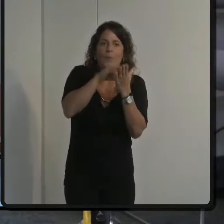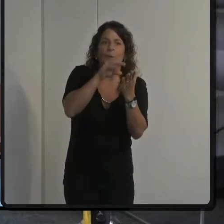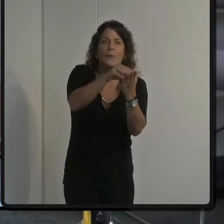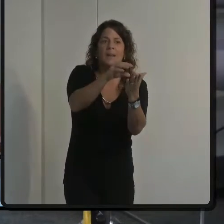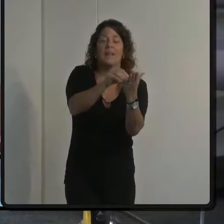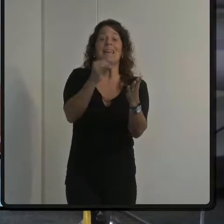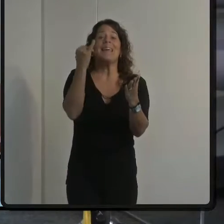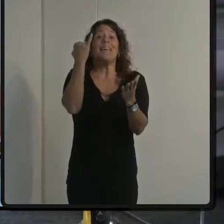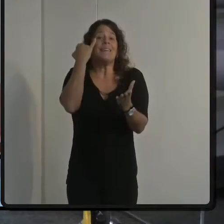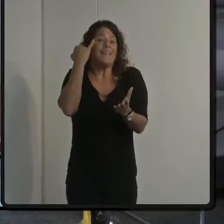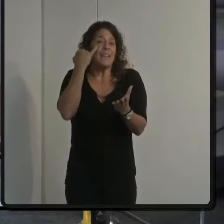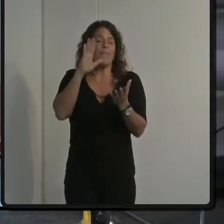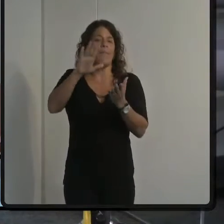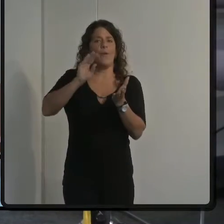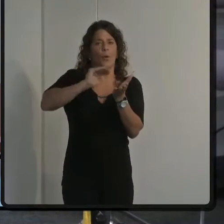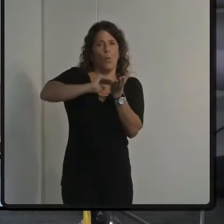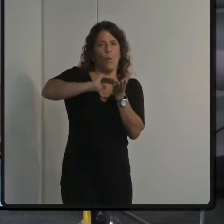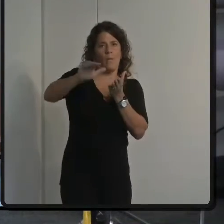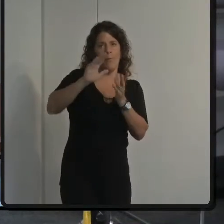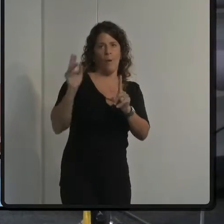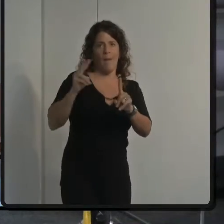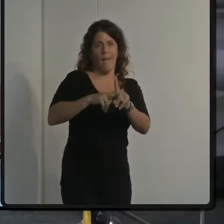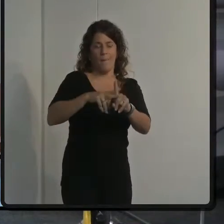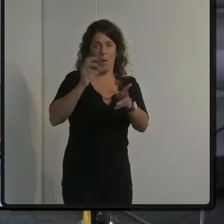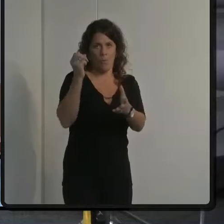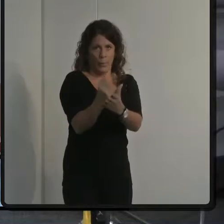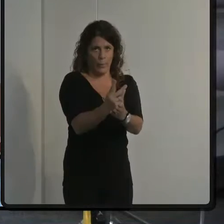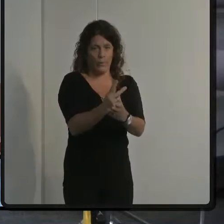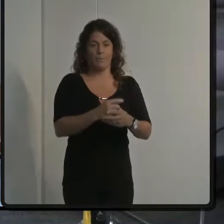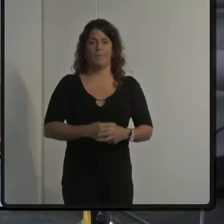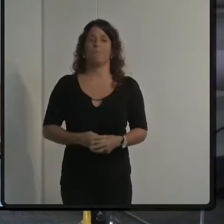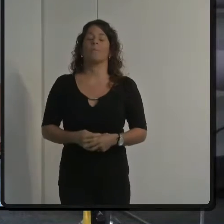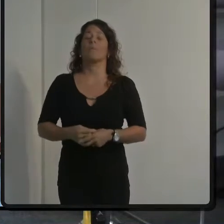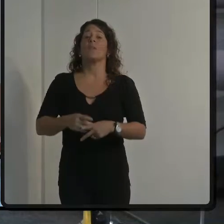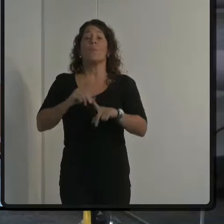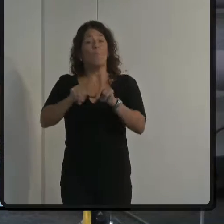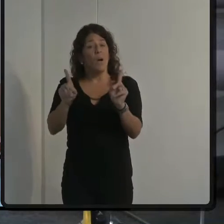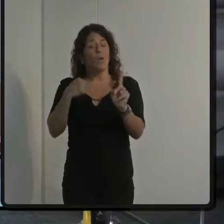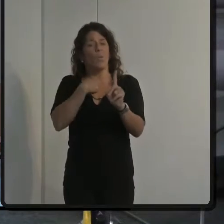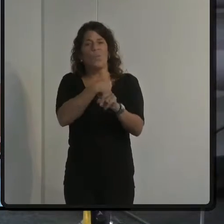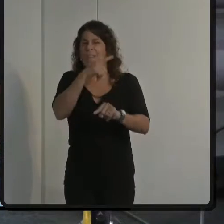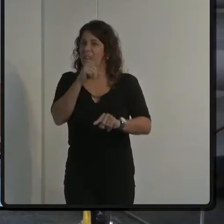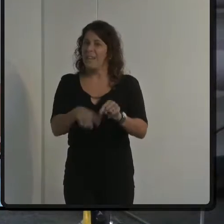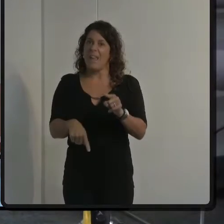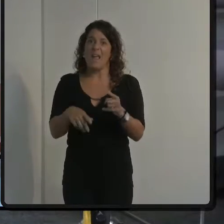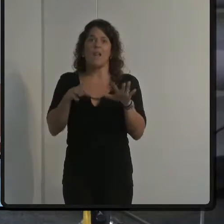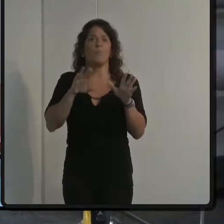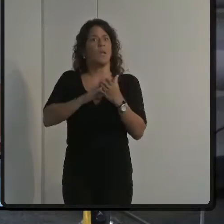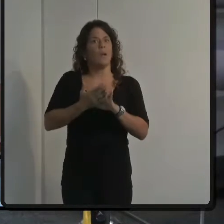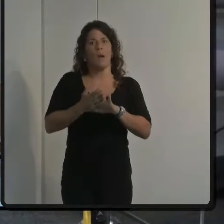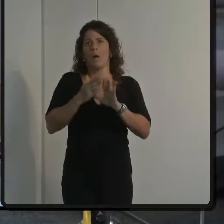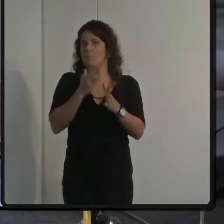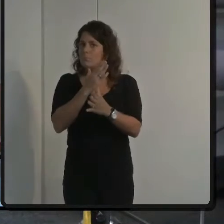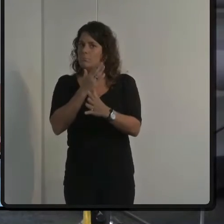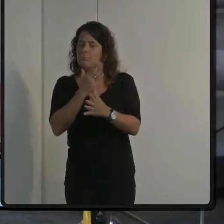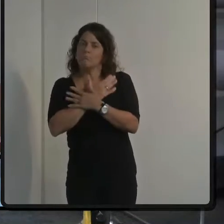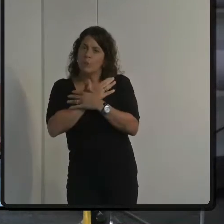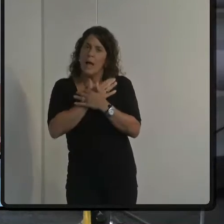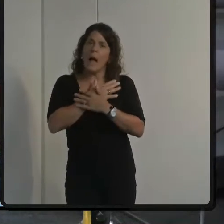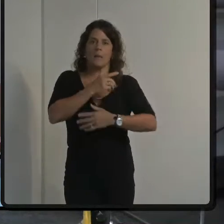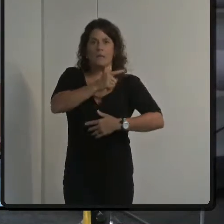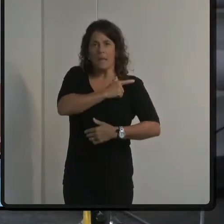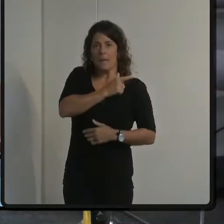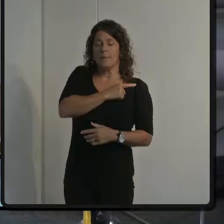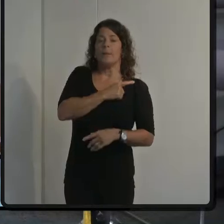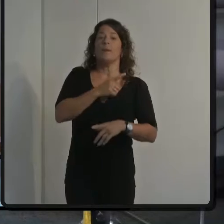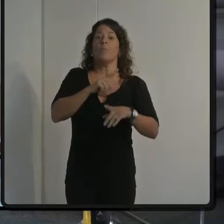if their waiver application is approved. However, we cannot let up on our efforts. Instead, we need to increase